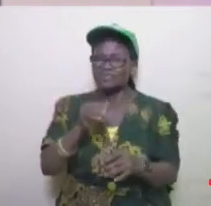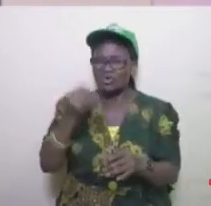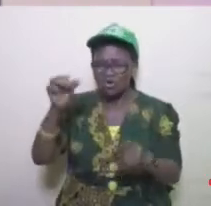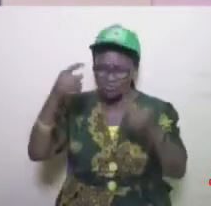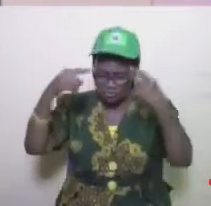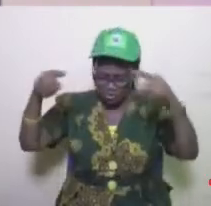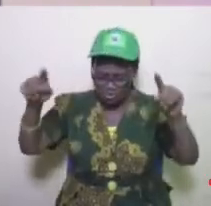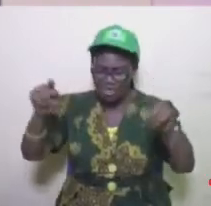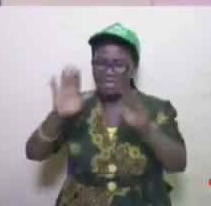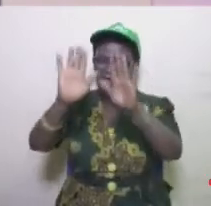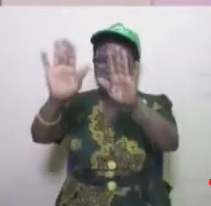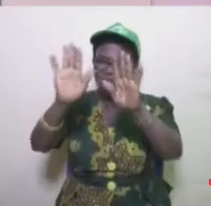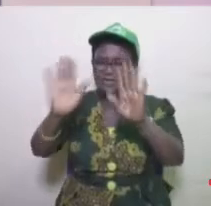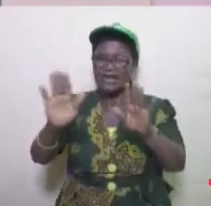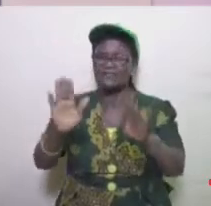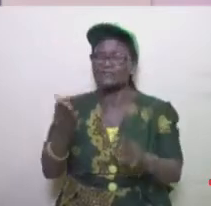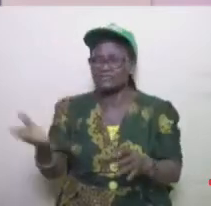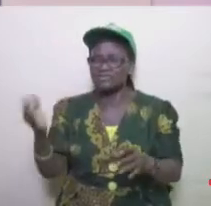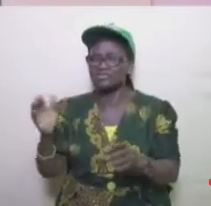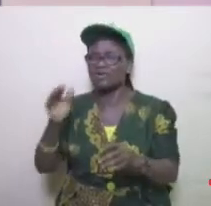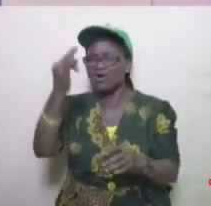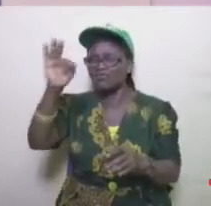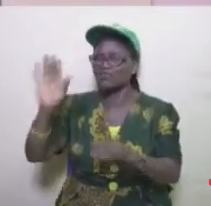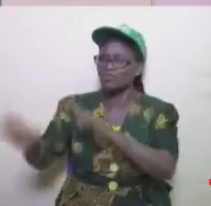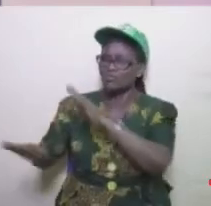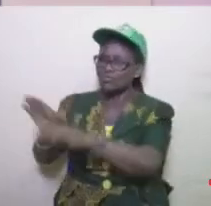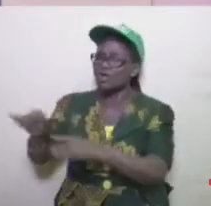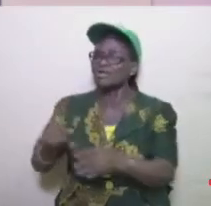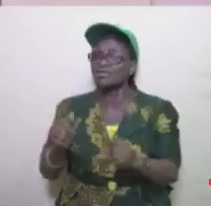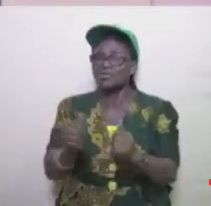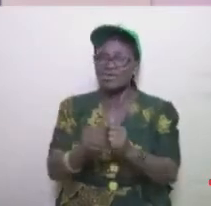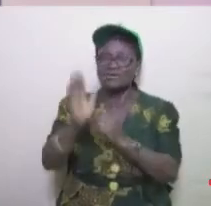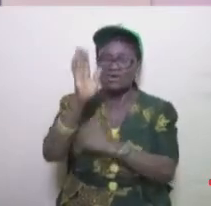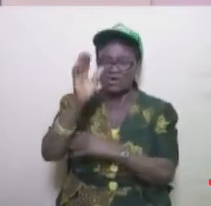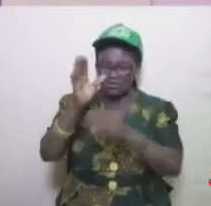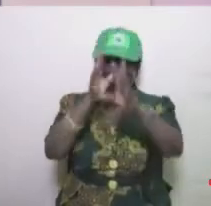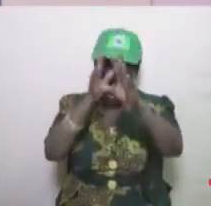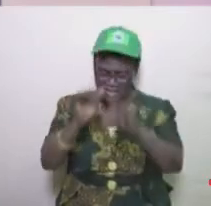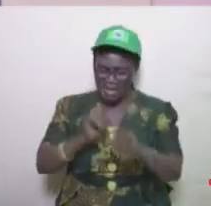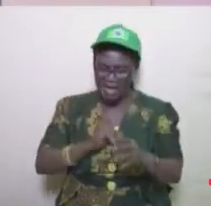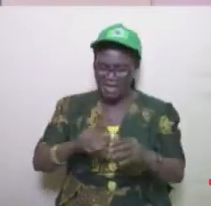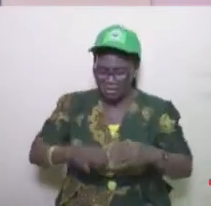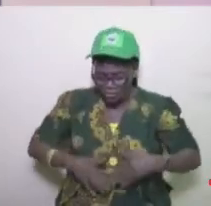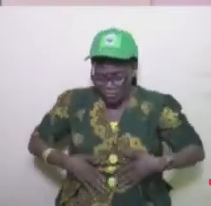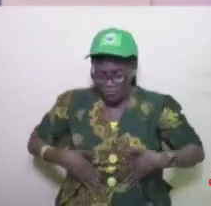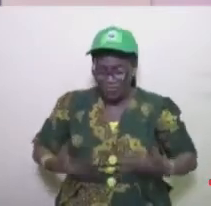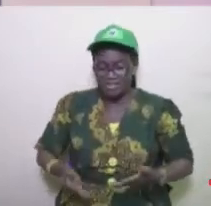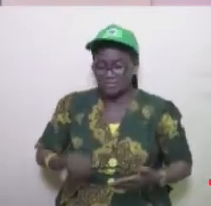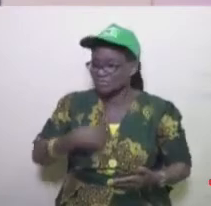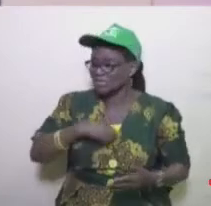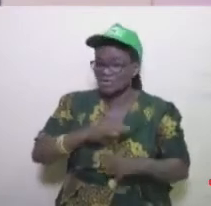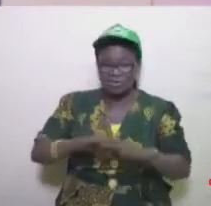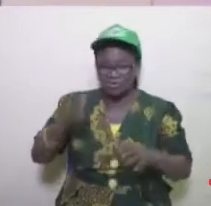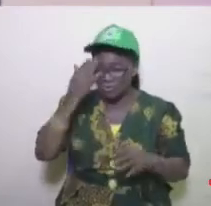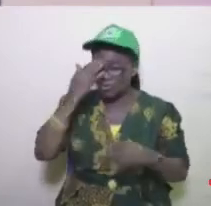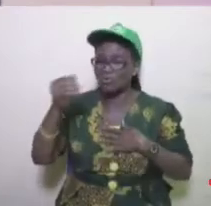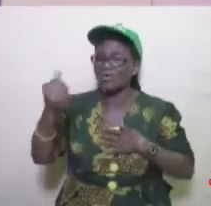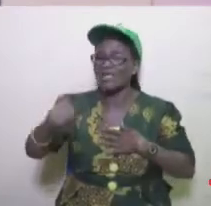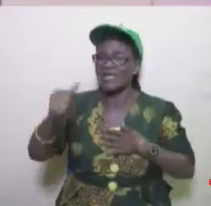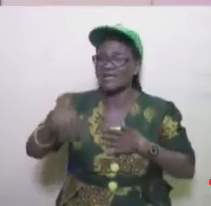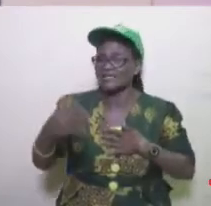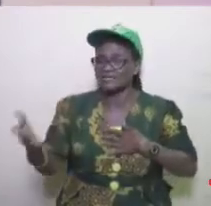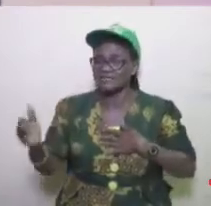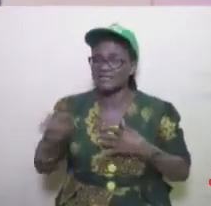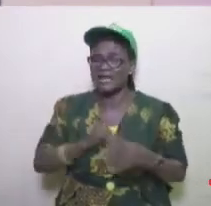of working with the Lord in the name of Jesus. Amen. Father, I confess I don't know nothing, but I submit